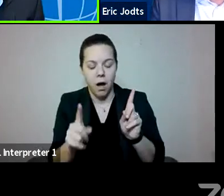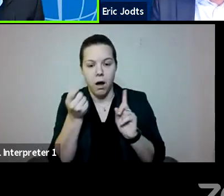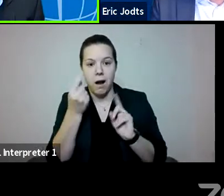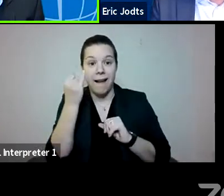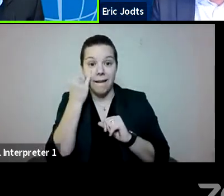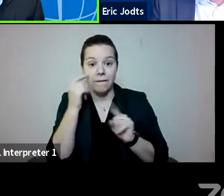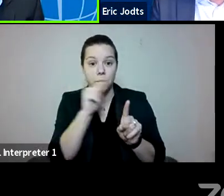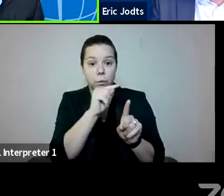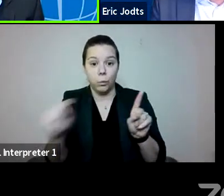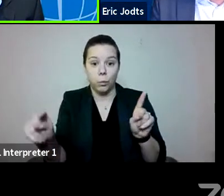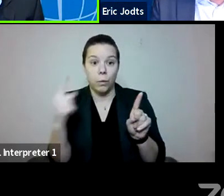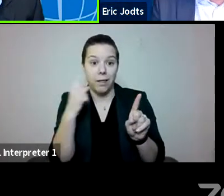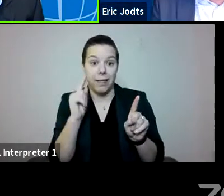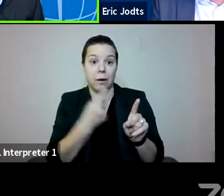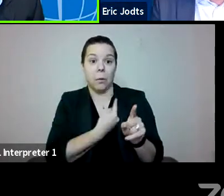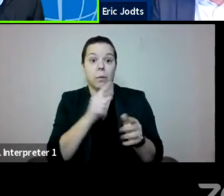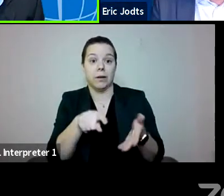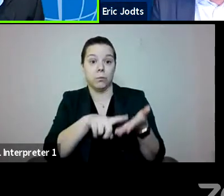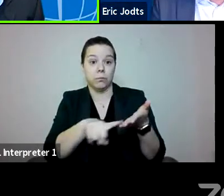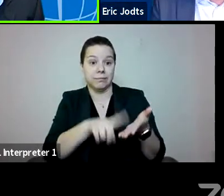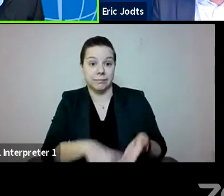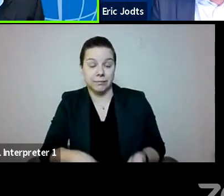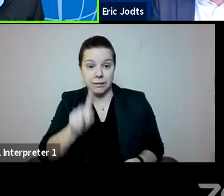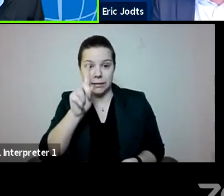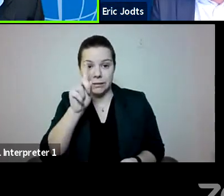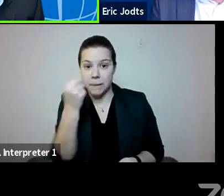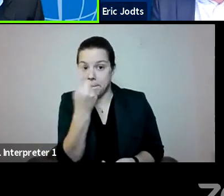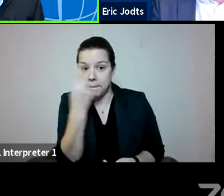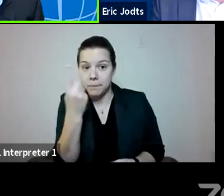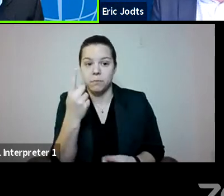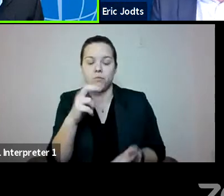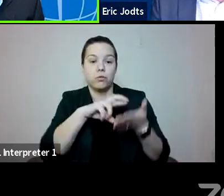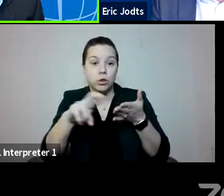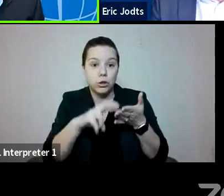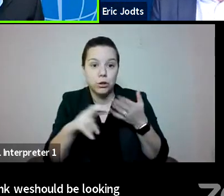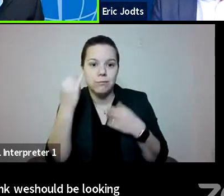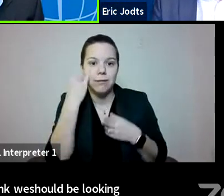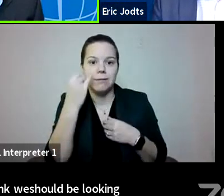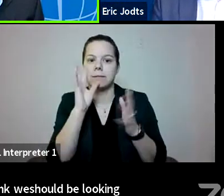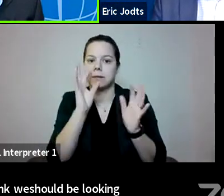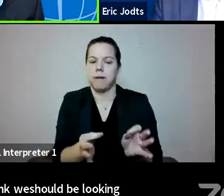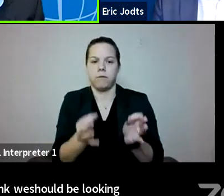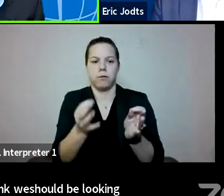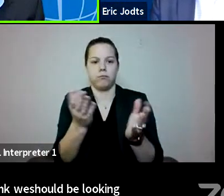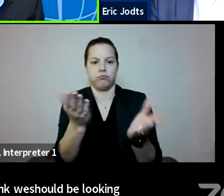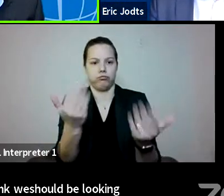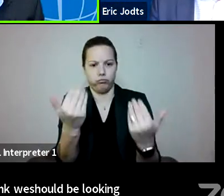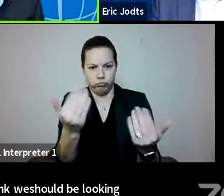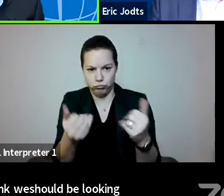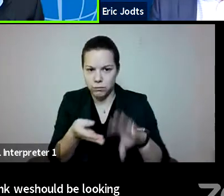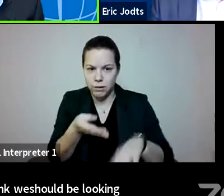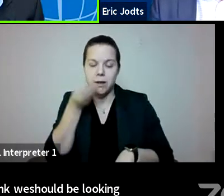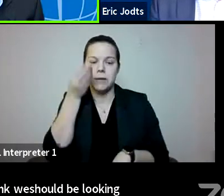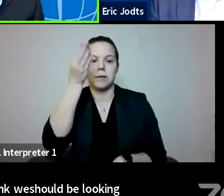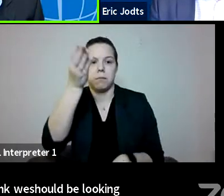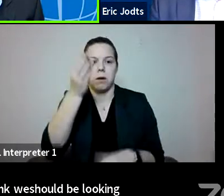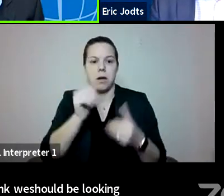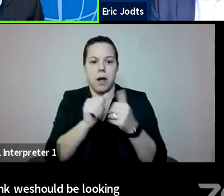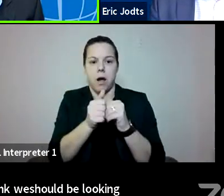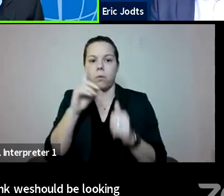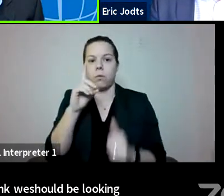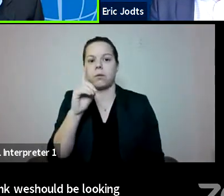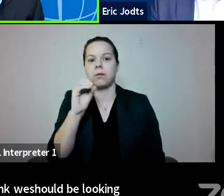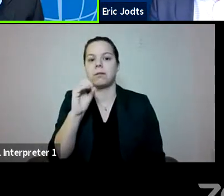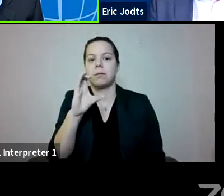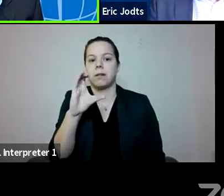any of you think we should be looking into or research ideas, we certainly would welcome them, and you can submit them into the docket on the